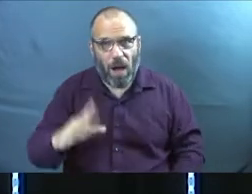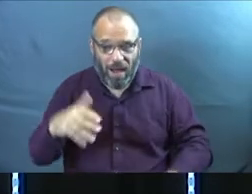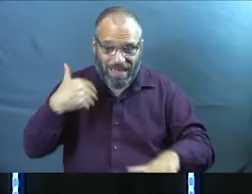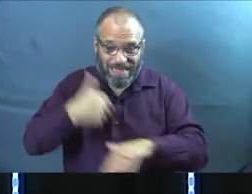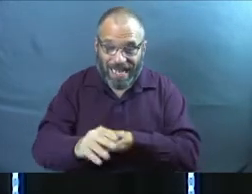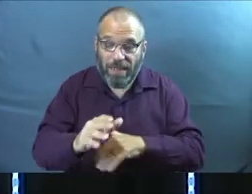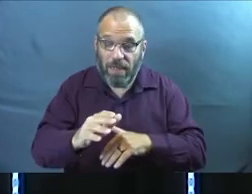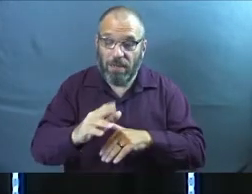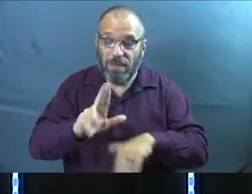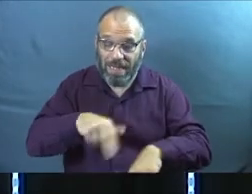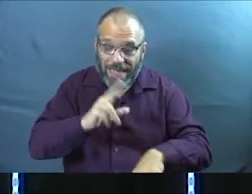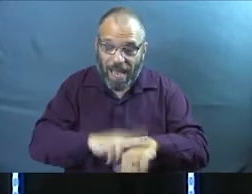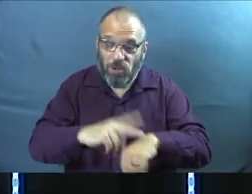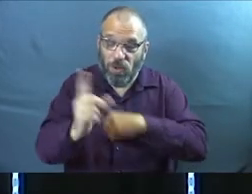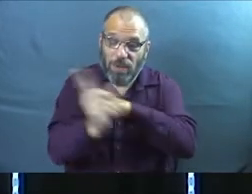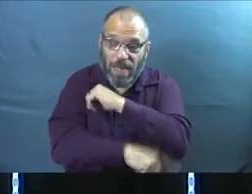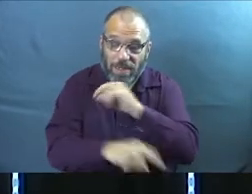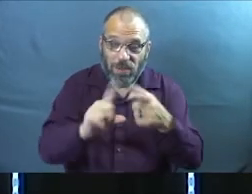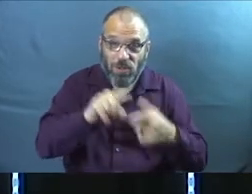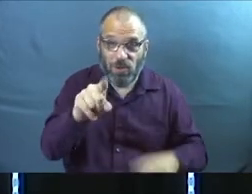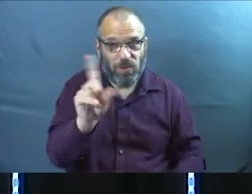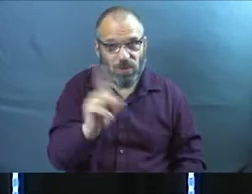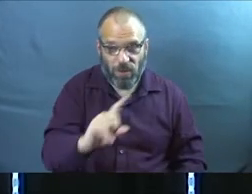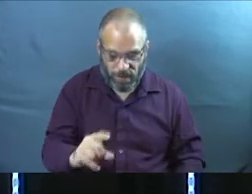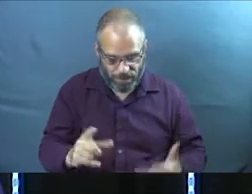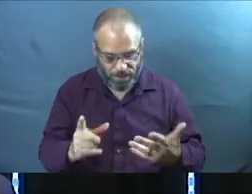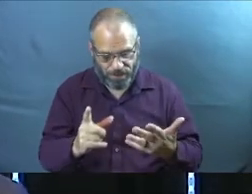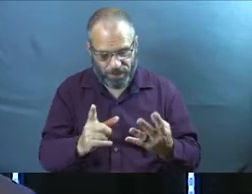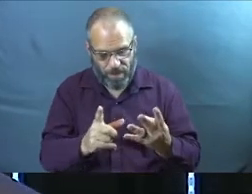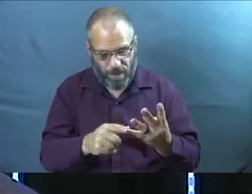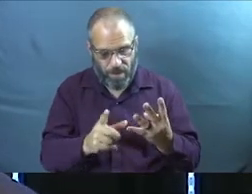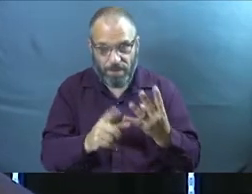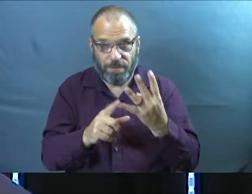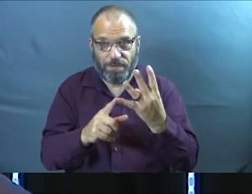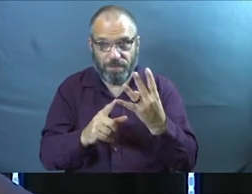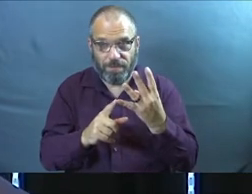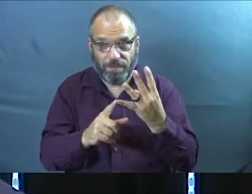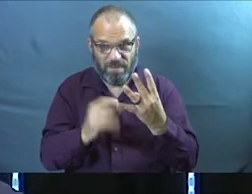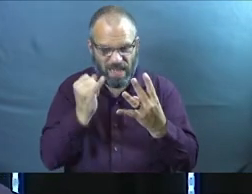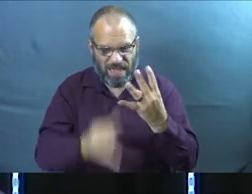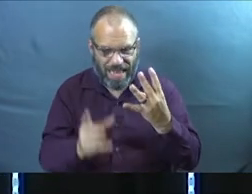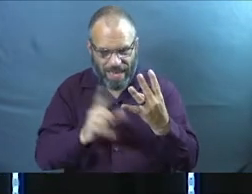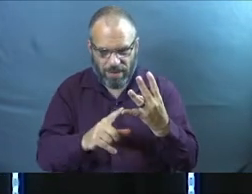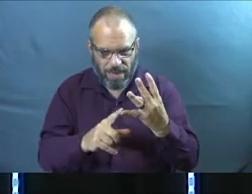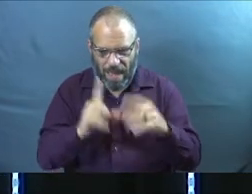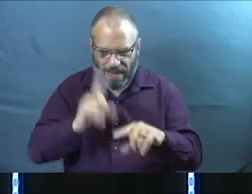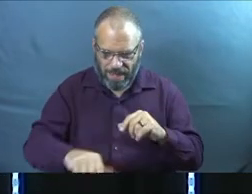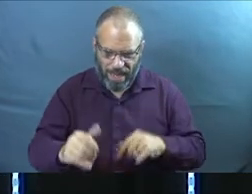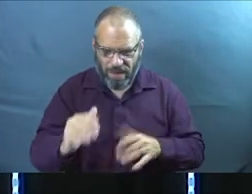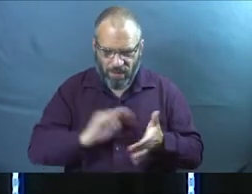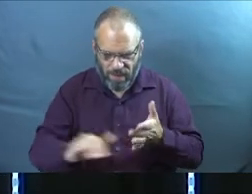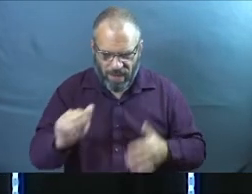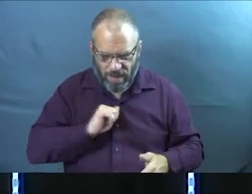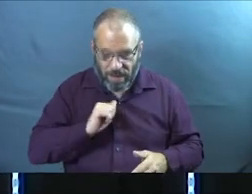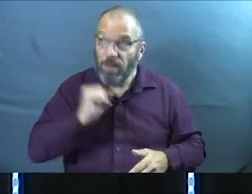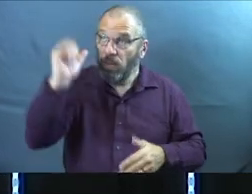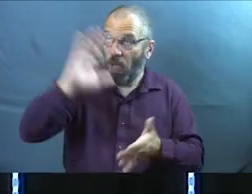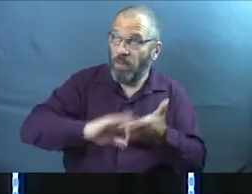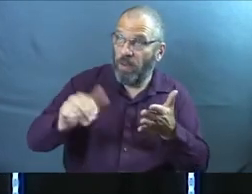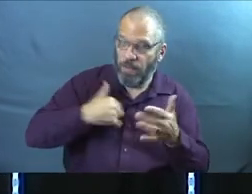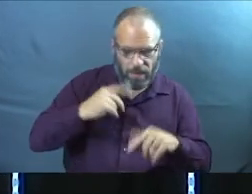sending them at you. Next feeling. Last feeling. I can't forgive myself even if God